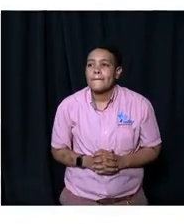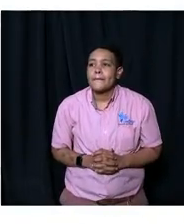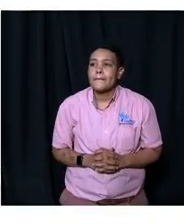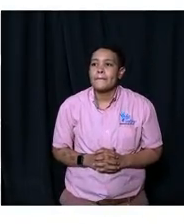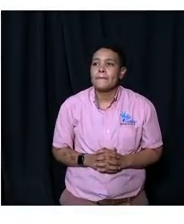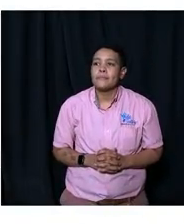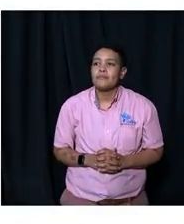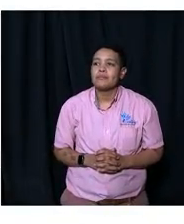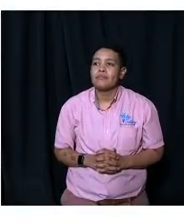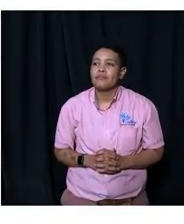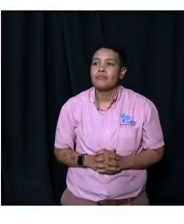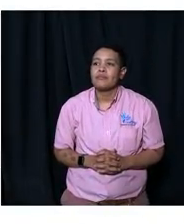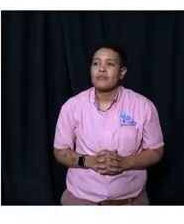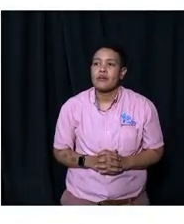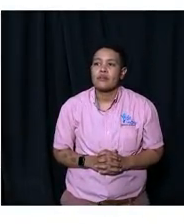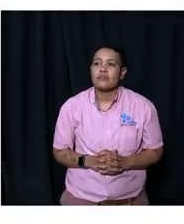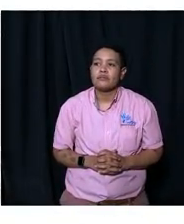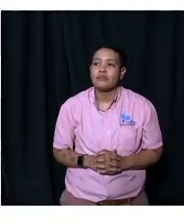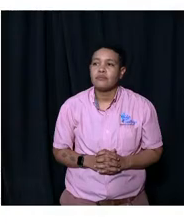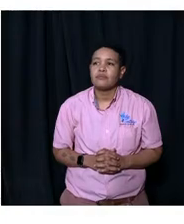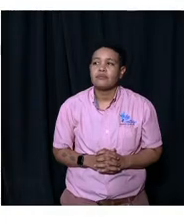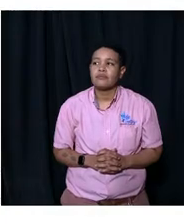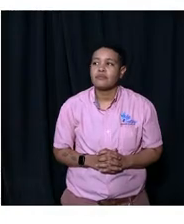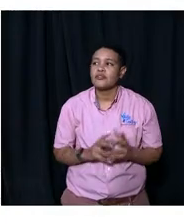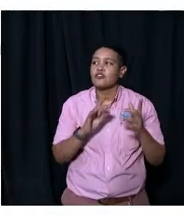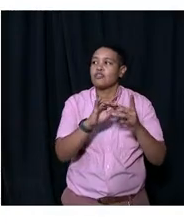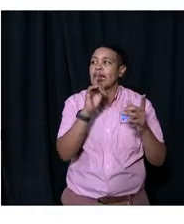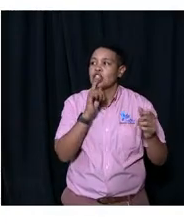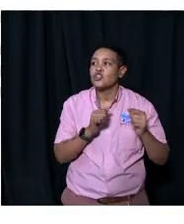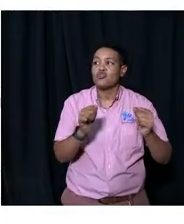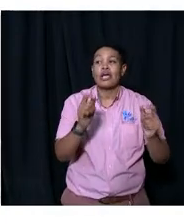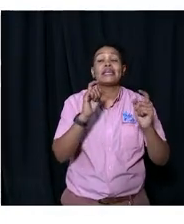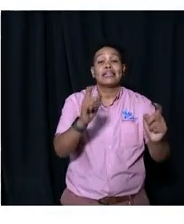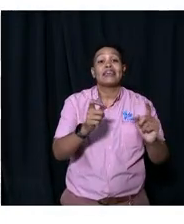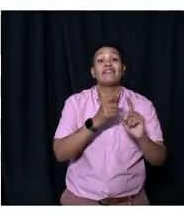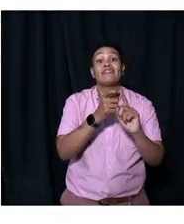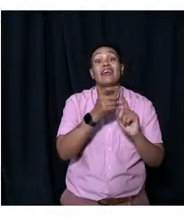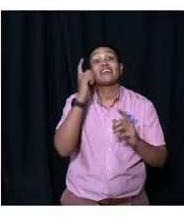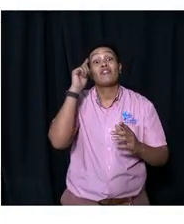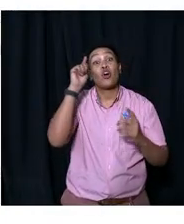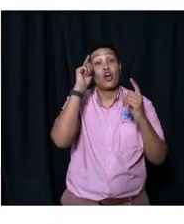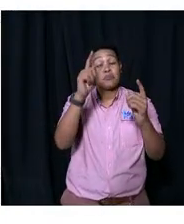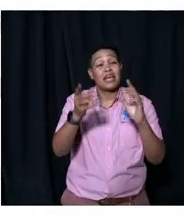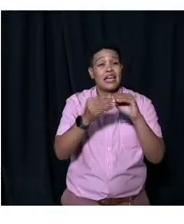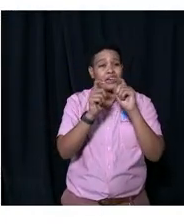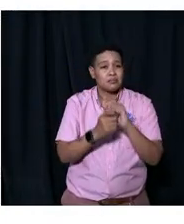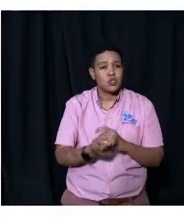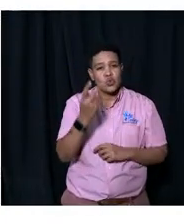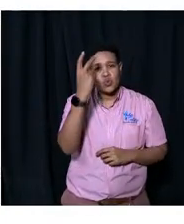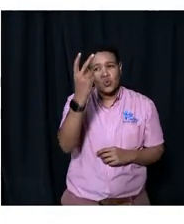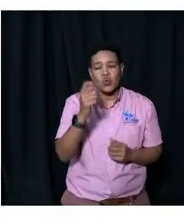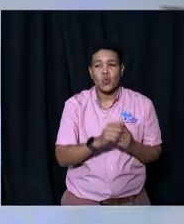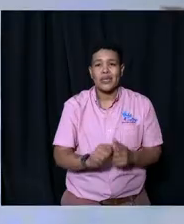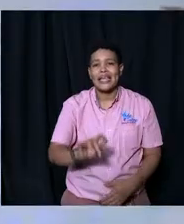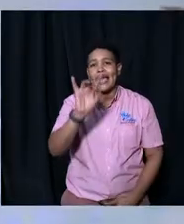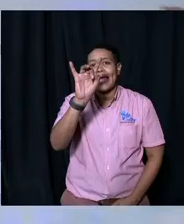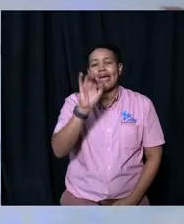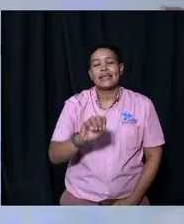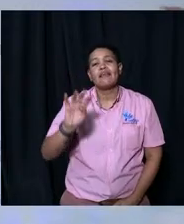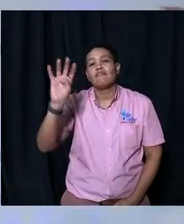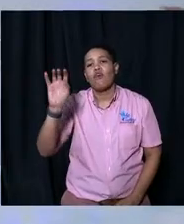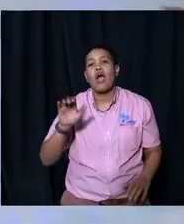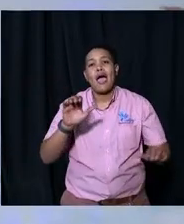Now, in terms of the strategies that give effect to the objective on adaptation, there are two of them with 8 and 4